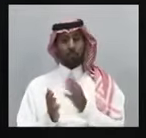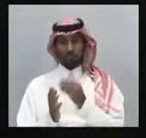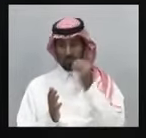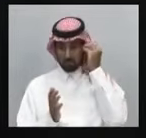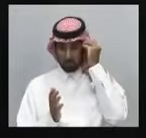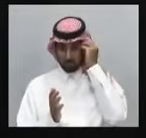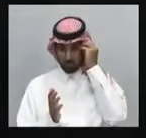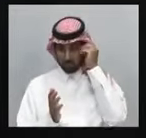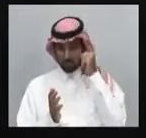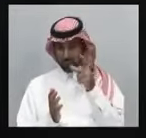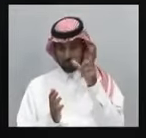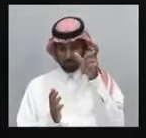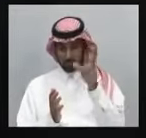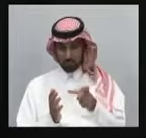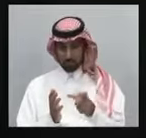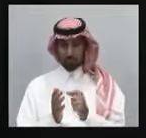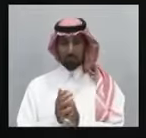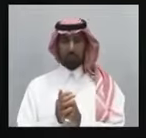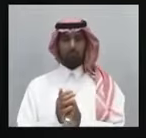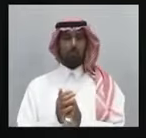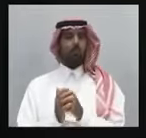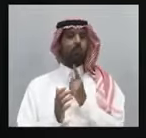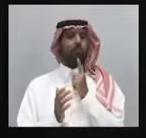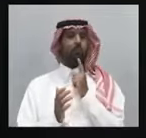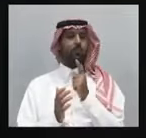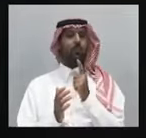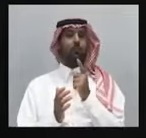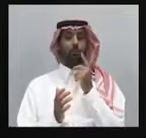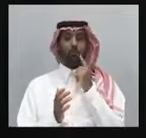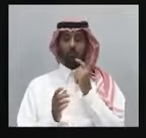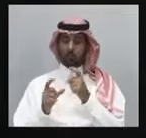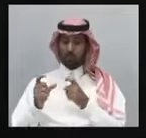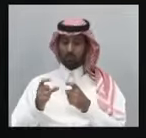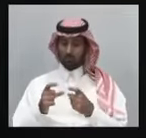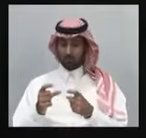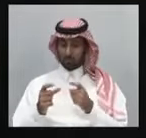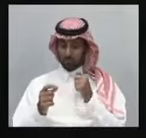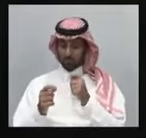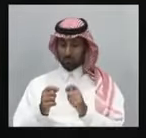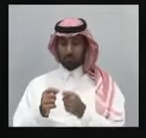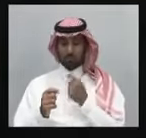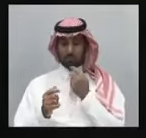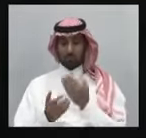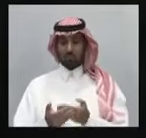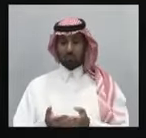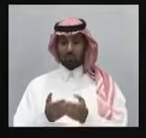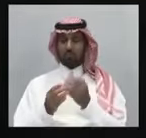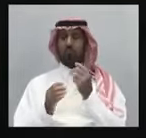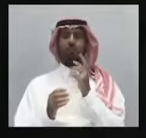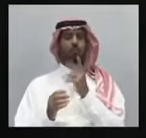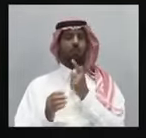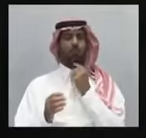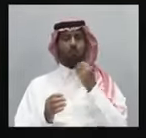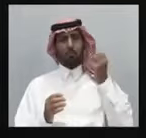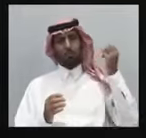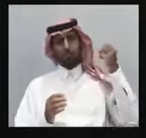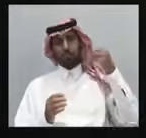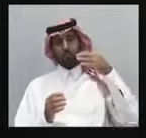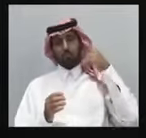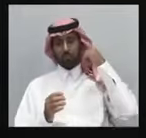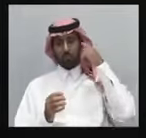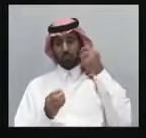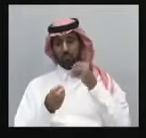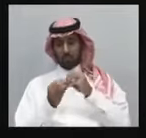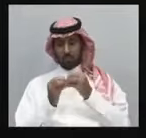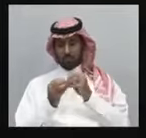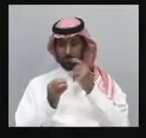He is an expert. What an interior designer would help you with? Maybe the lights, the colors,